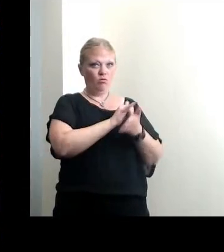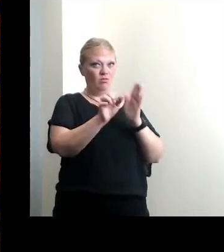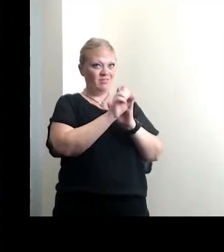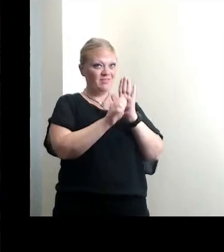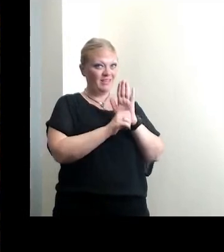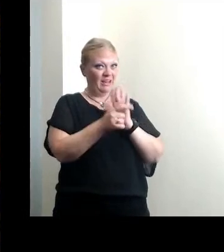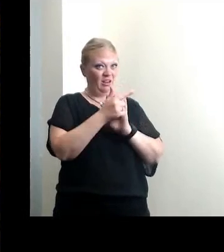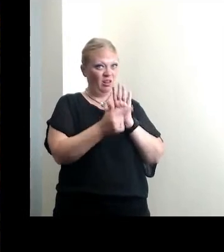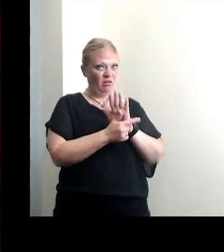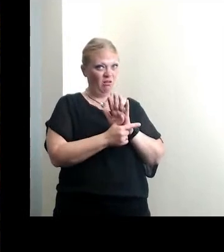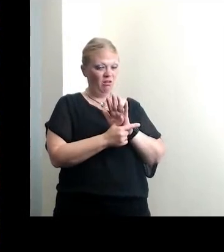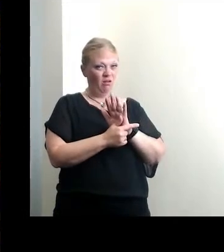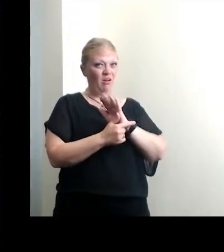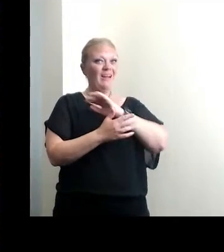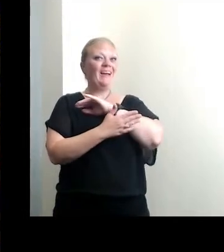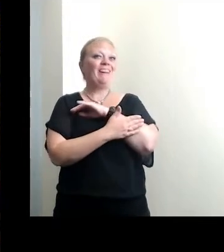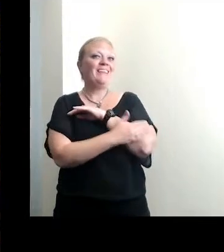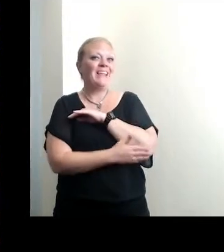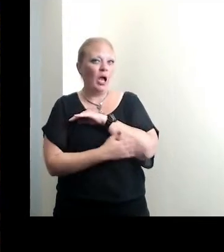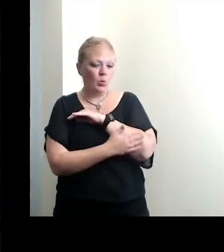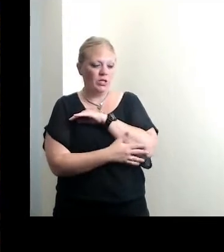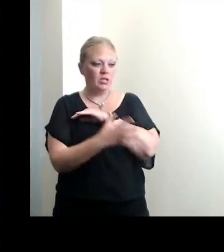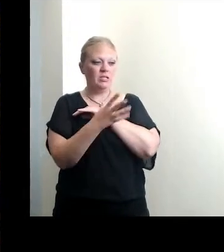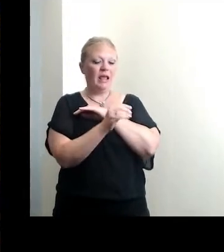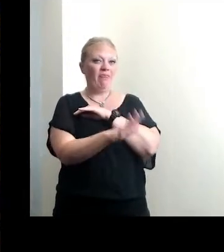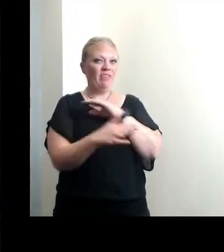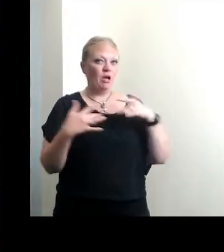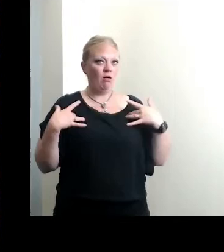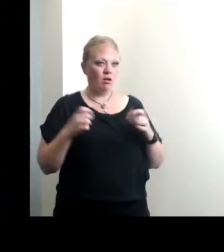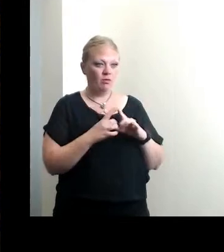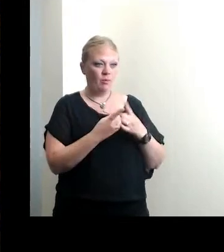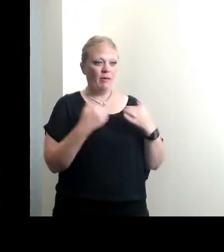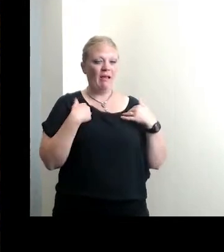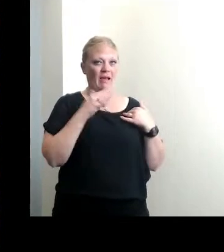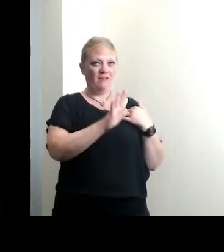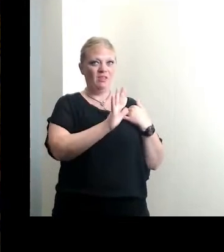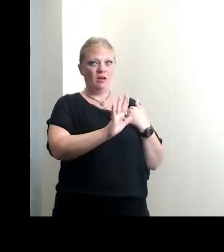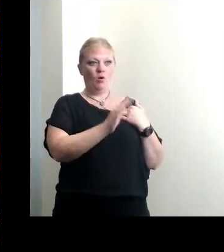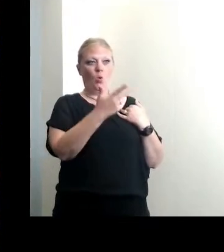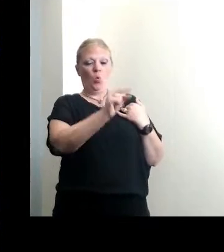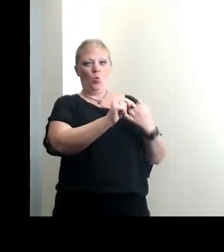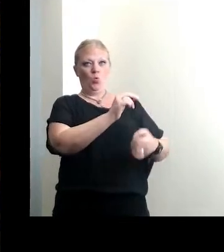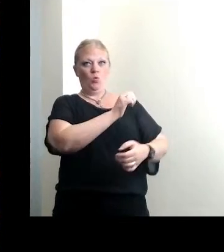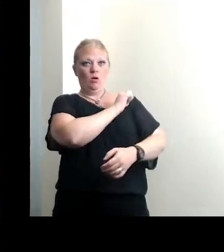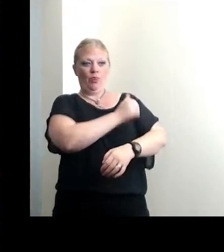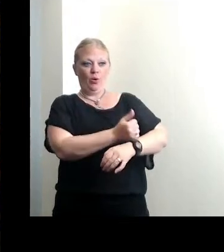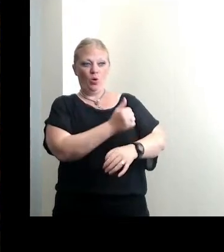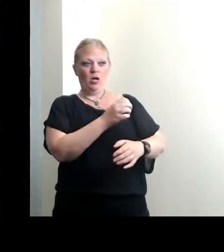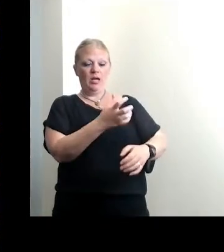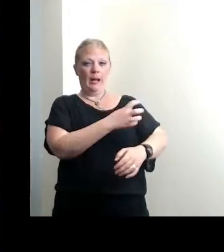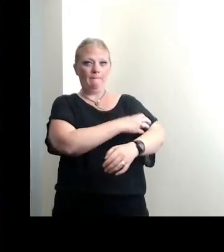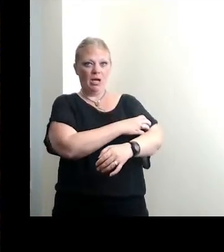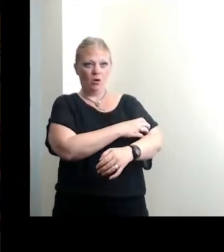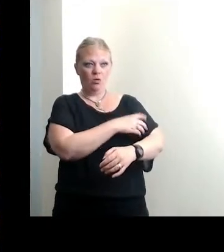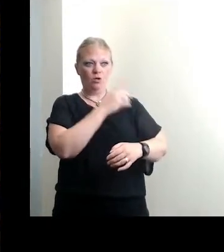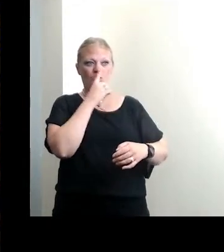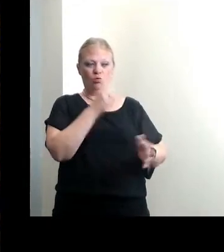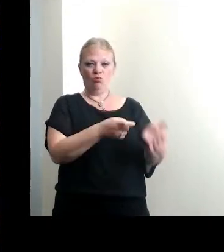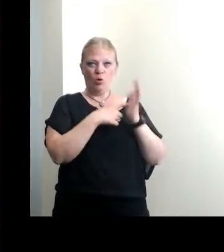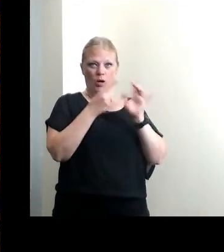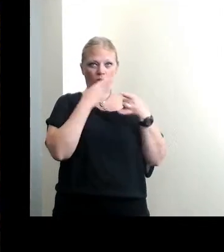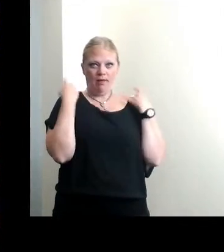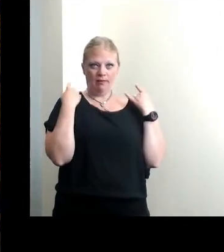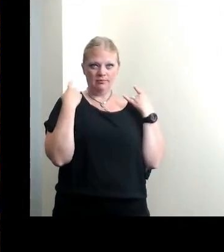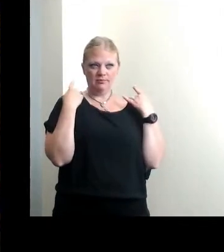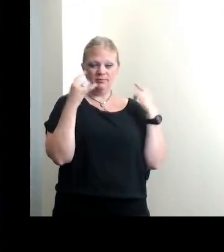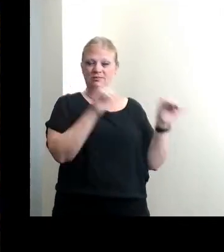law, the counties and the county health departments have the power to impose mask mandates, just as we have the power to